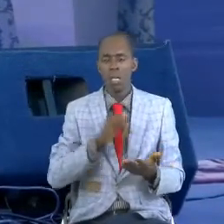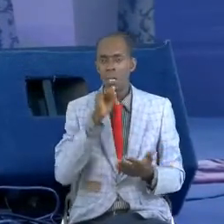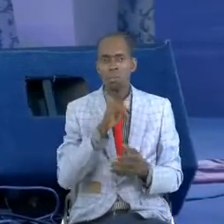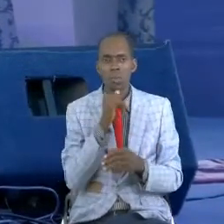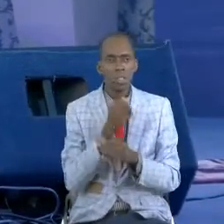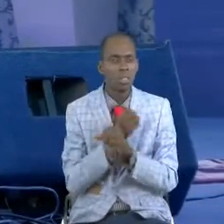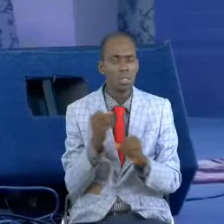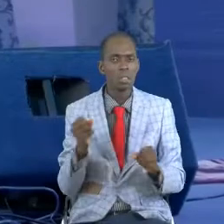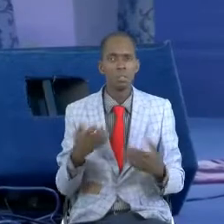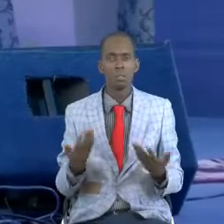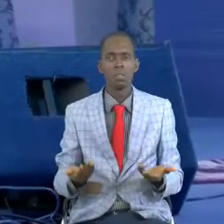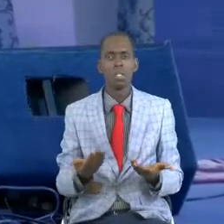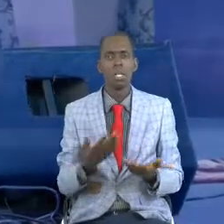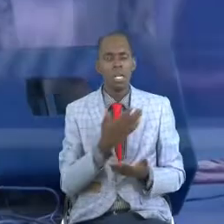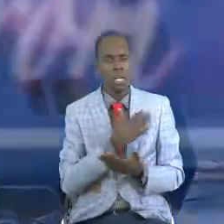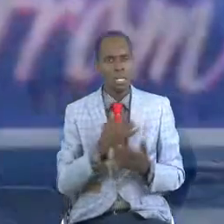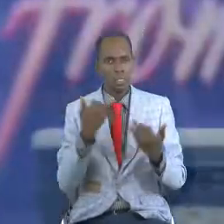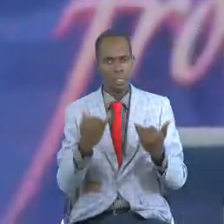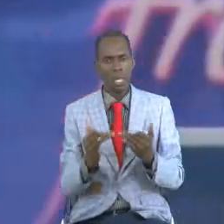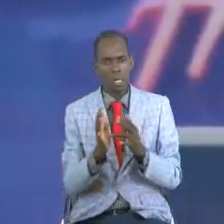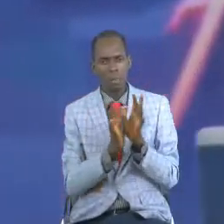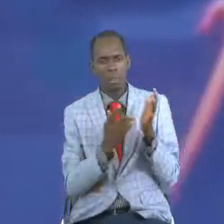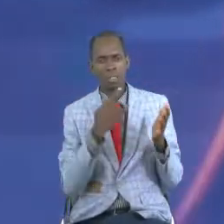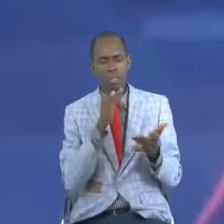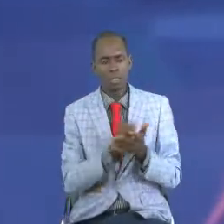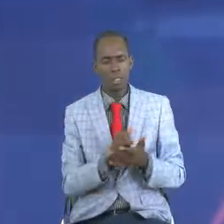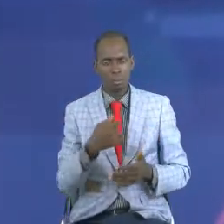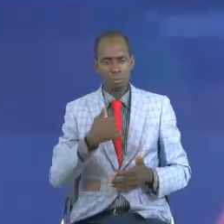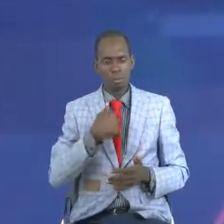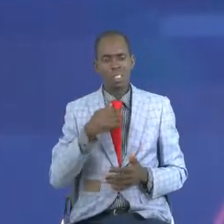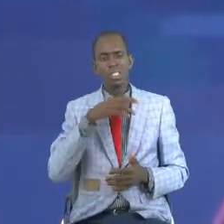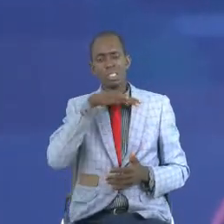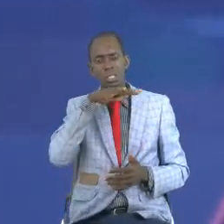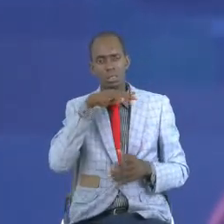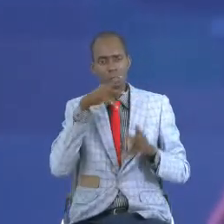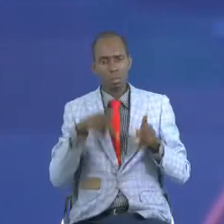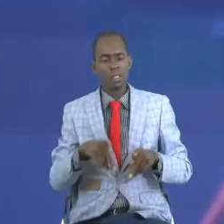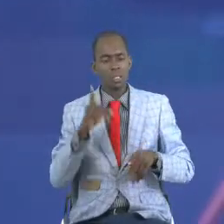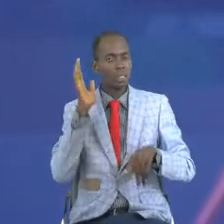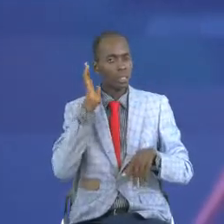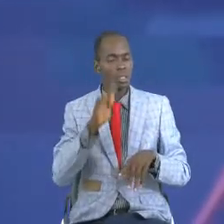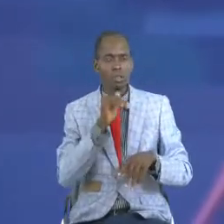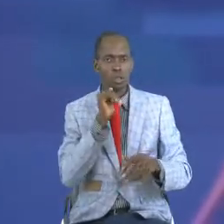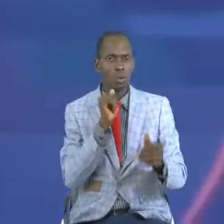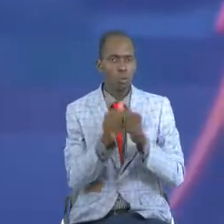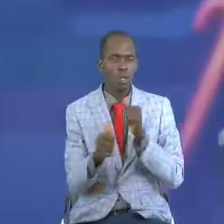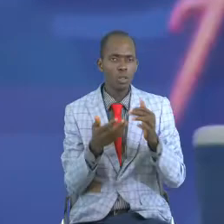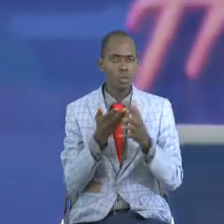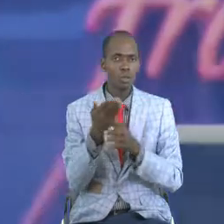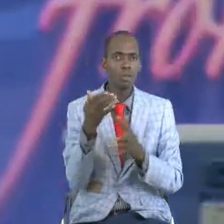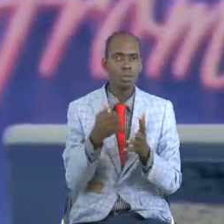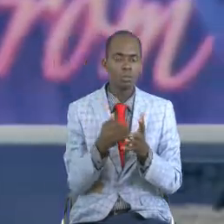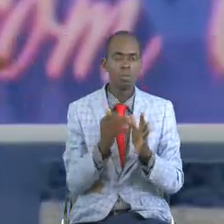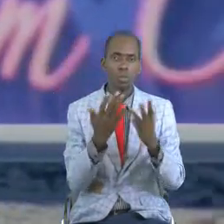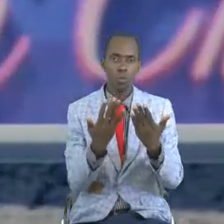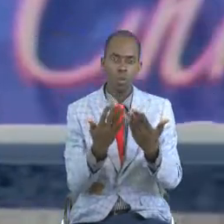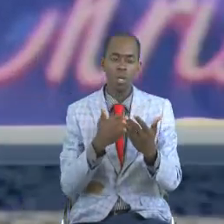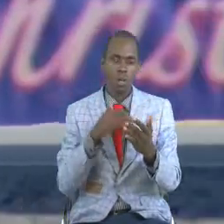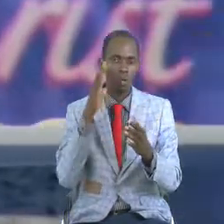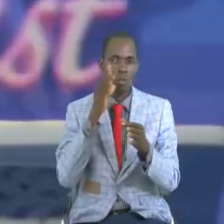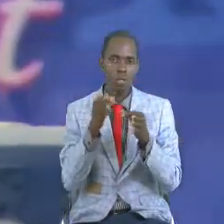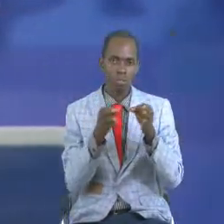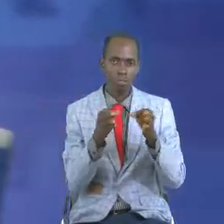says the uncleaner shall not pass over age i'll explain to you at the